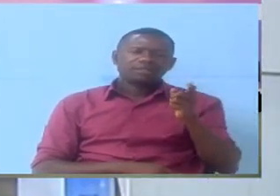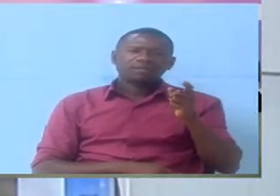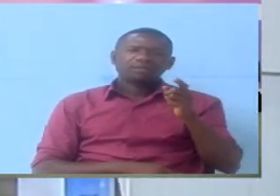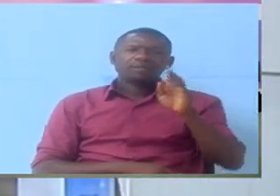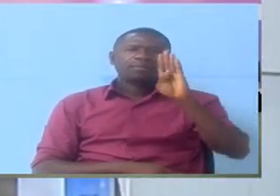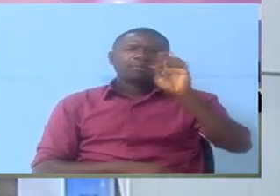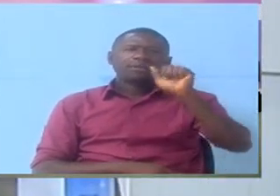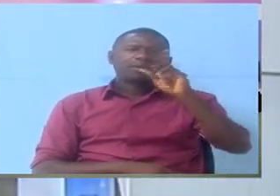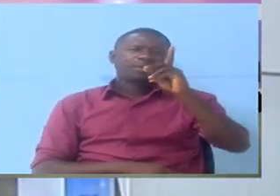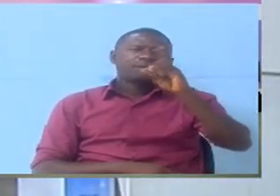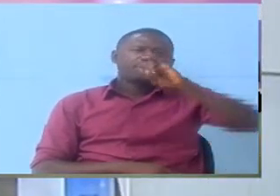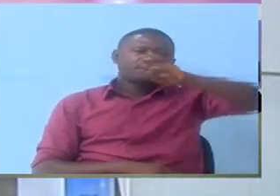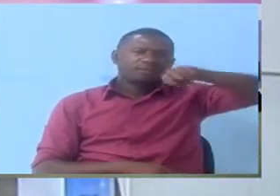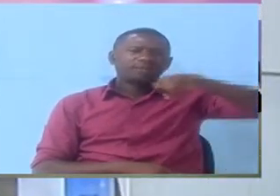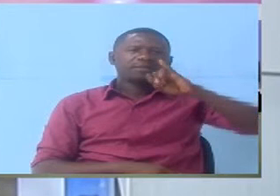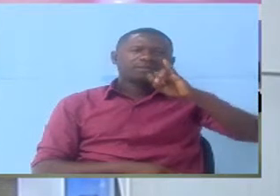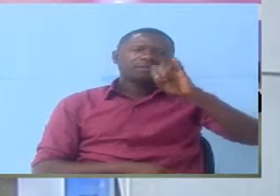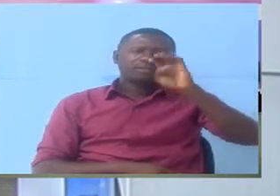Tanje mafangola. Then